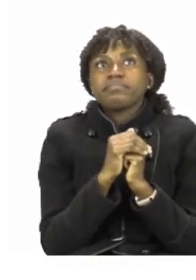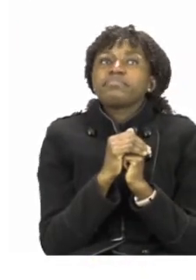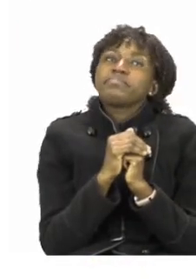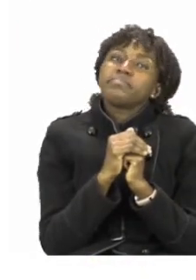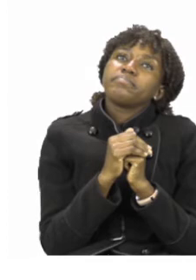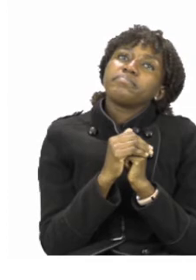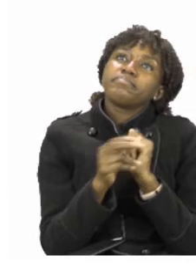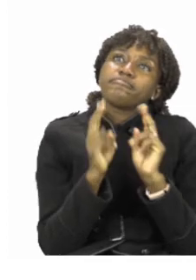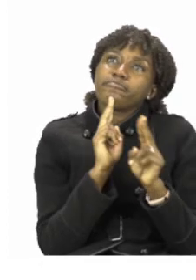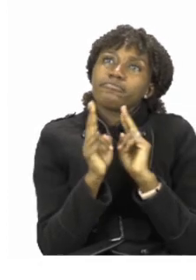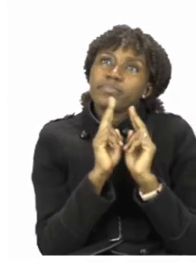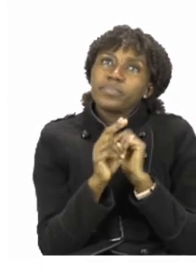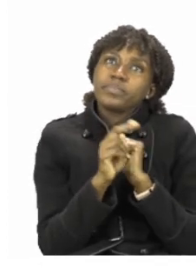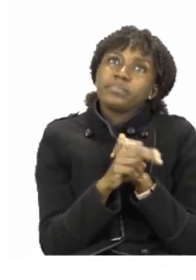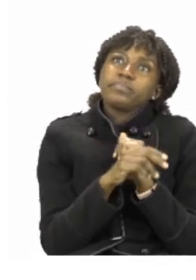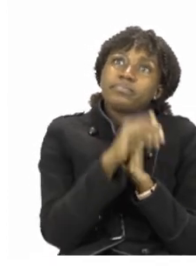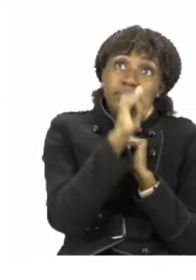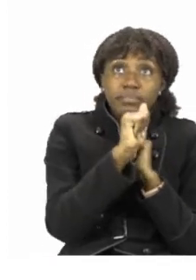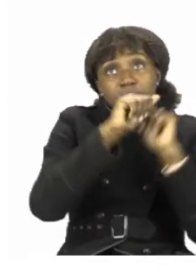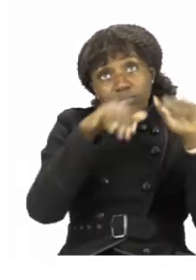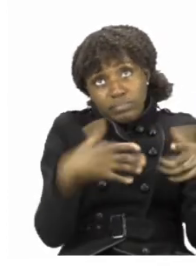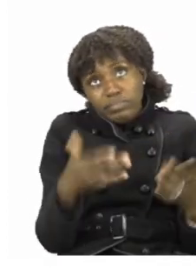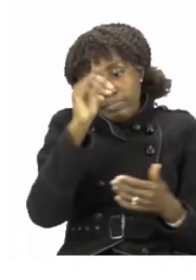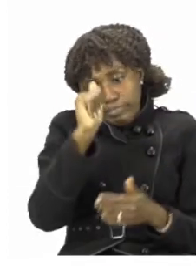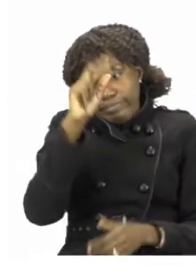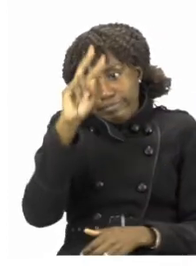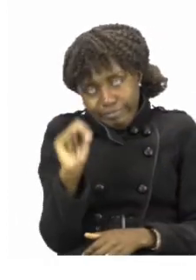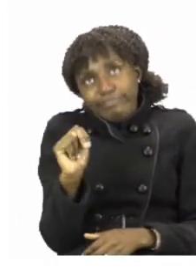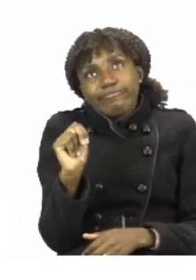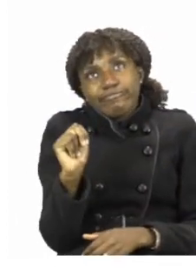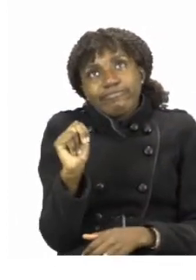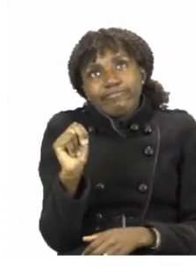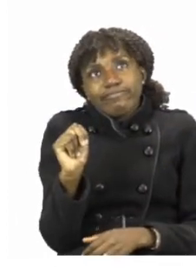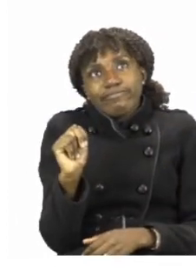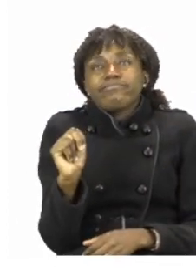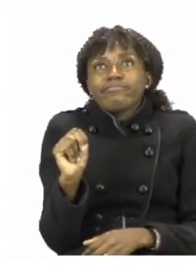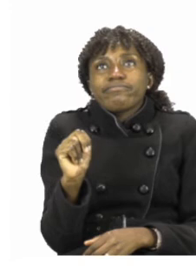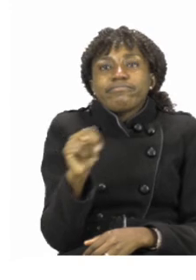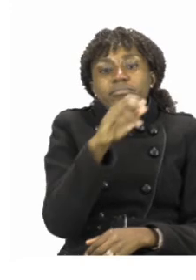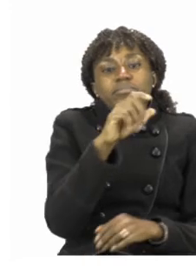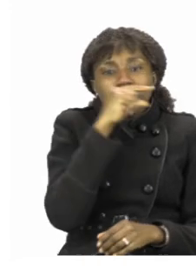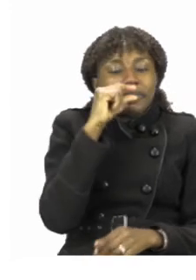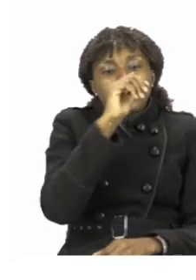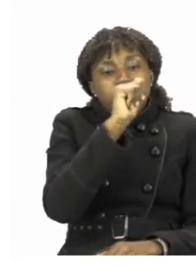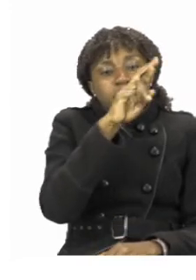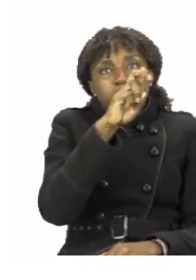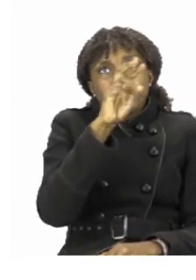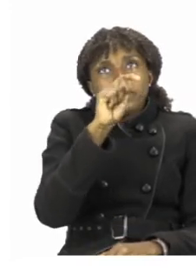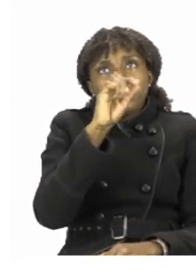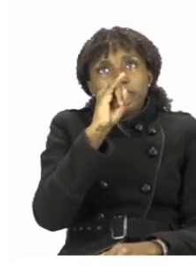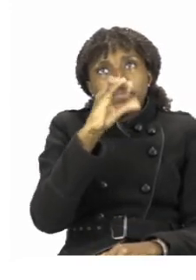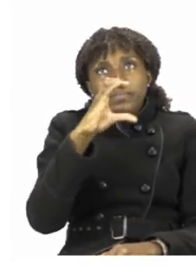we are going to be doing articles. Now, articles is when we use a or an at